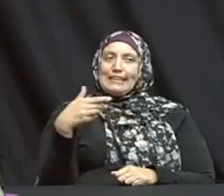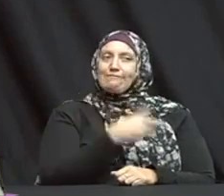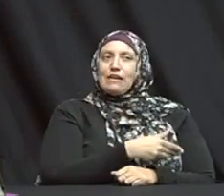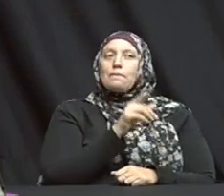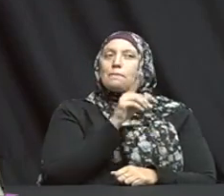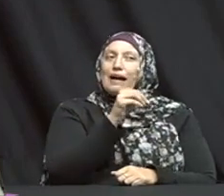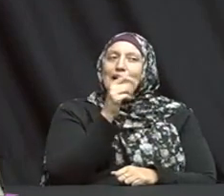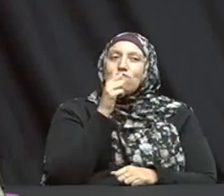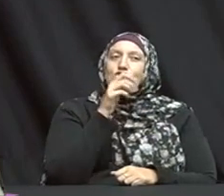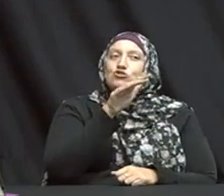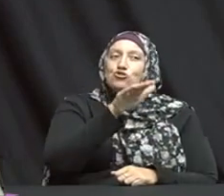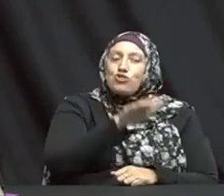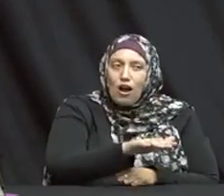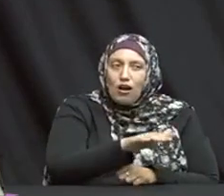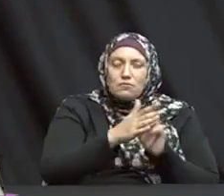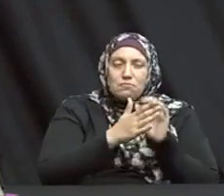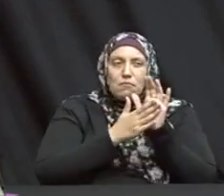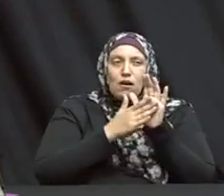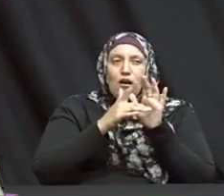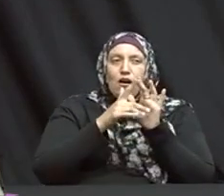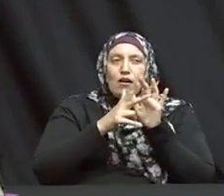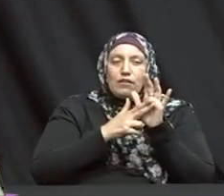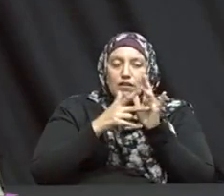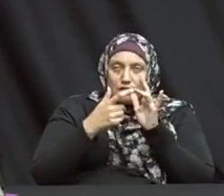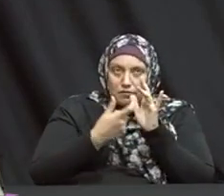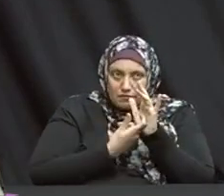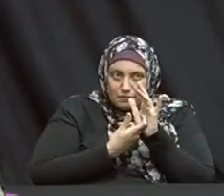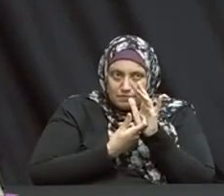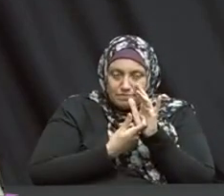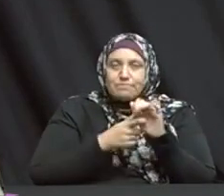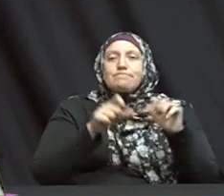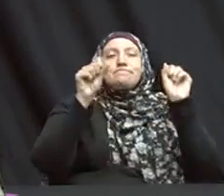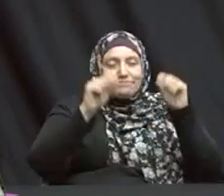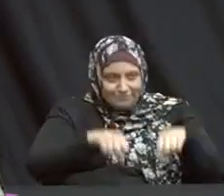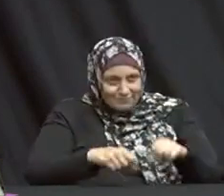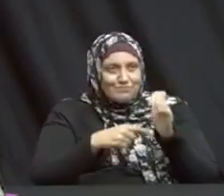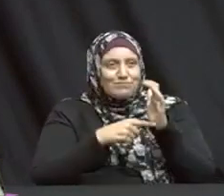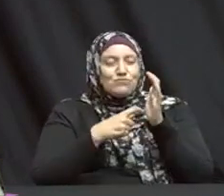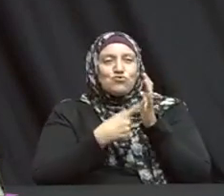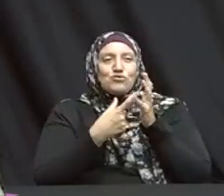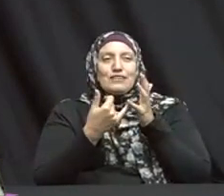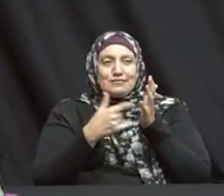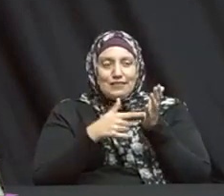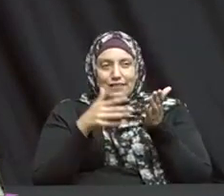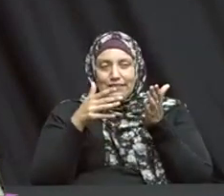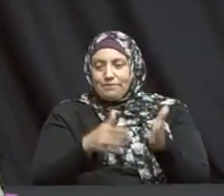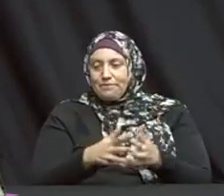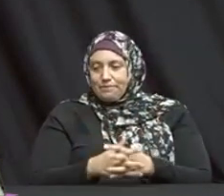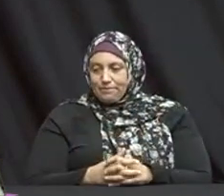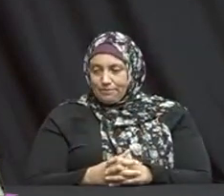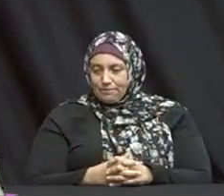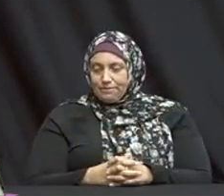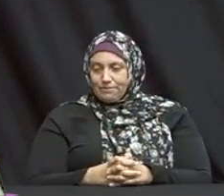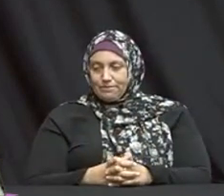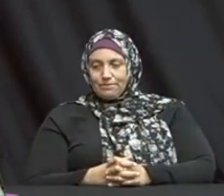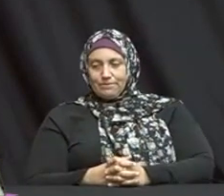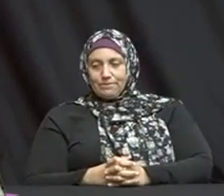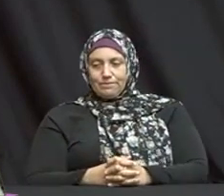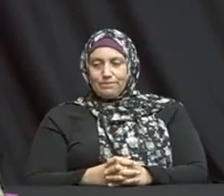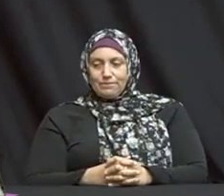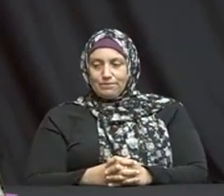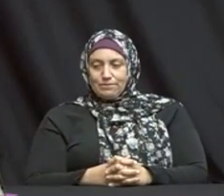minor or whether the beneficiary is a minor, that arrangement is permissible under Islam. Is that your understanding, Hajdani?